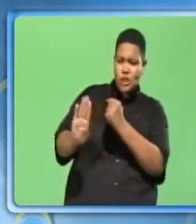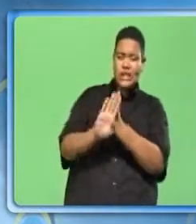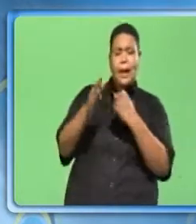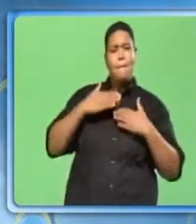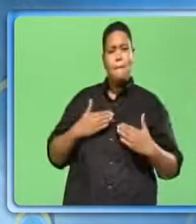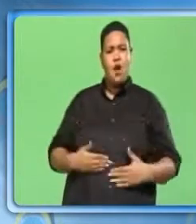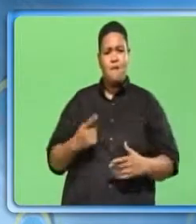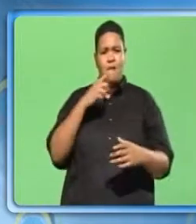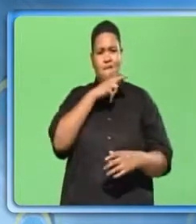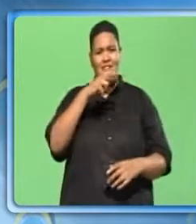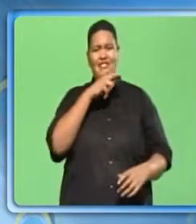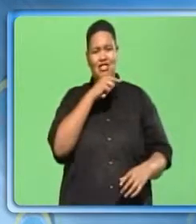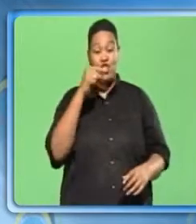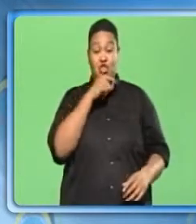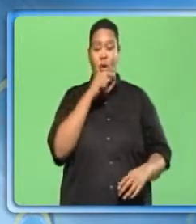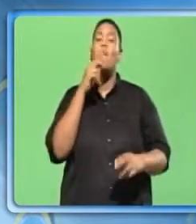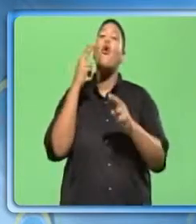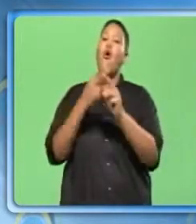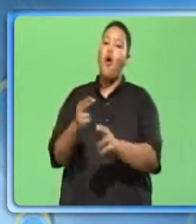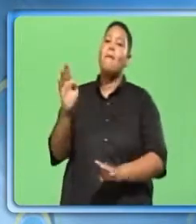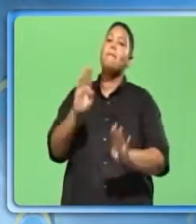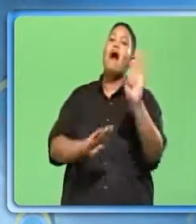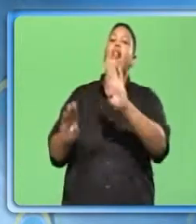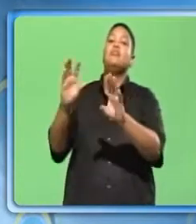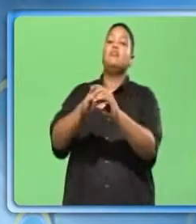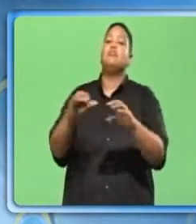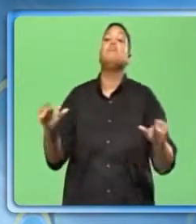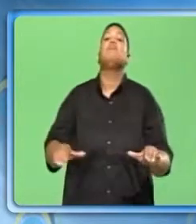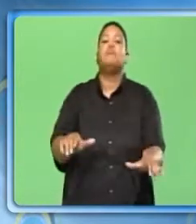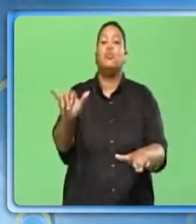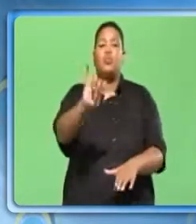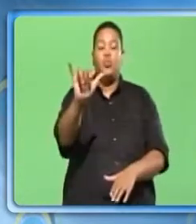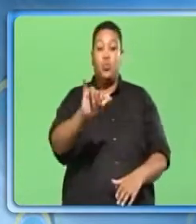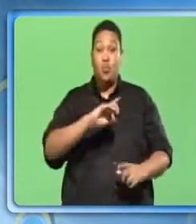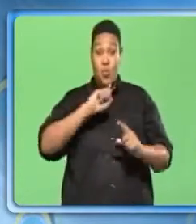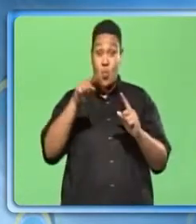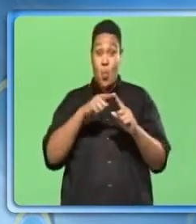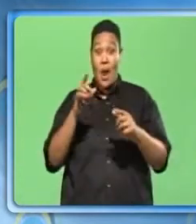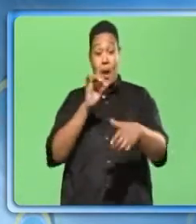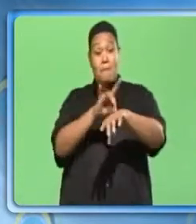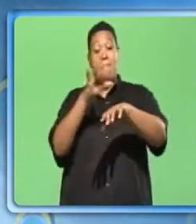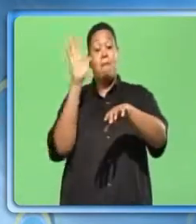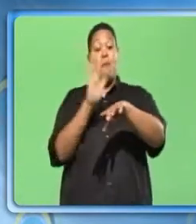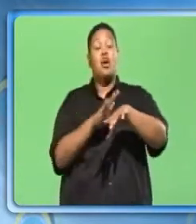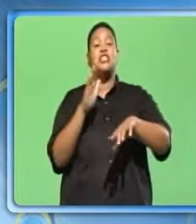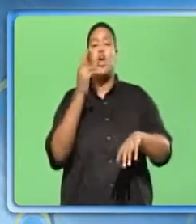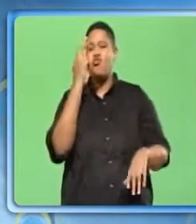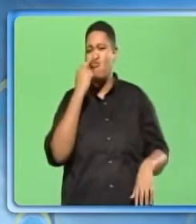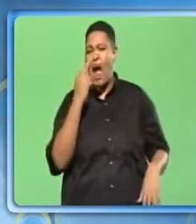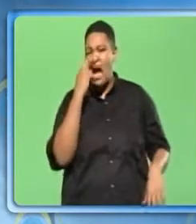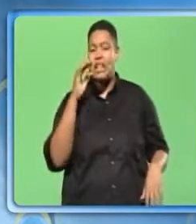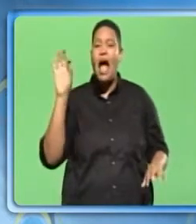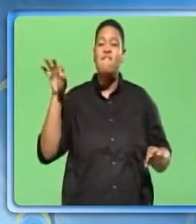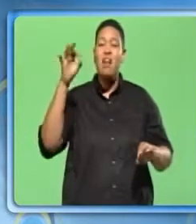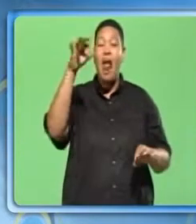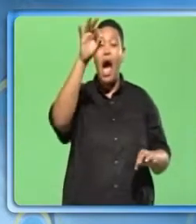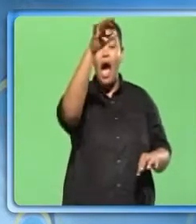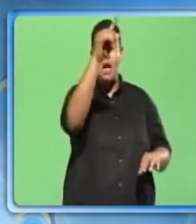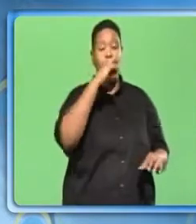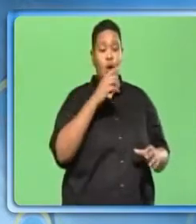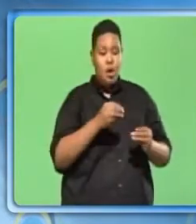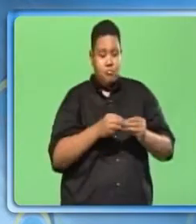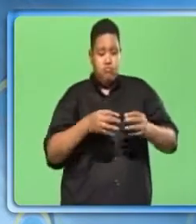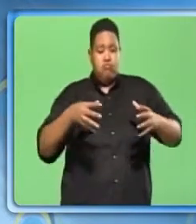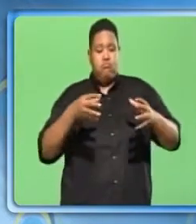and bacteria, that is biology in action. When mosquitoes, rats, and flies breed up